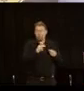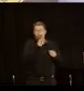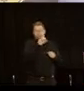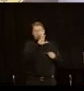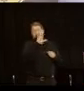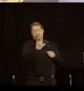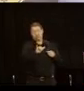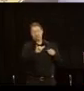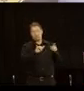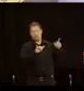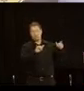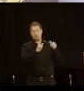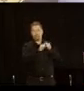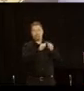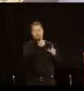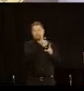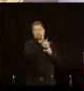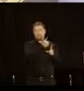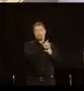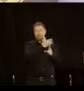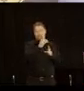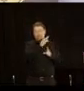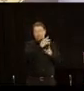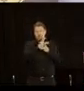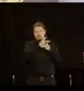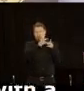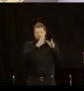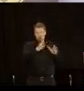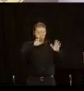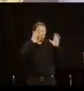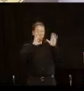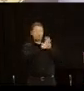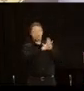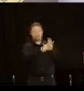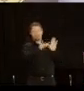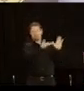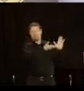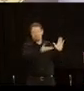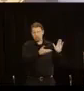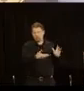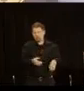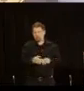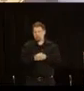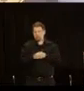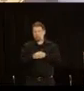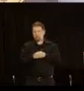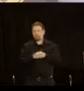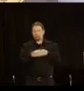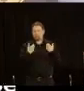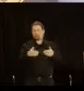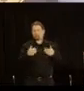Harrison and his supervisor. So I hope those of you that are from the area can go and visit and look at the artwork there.